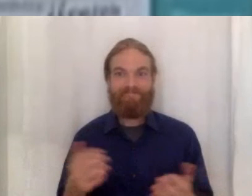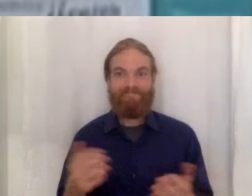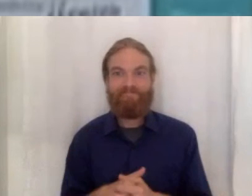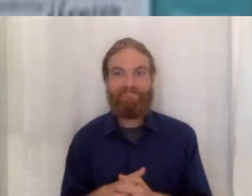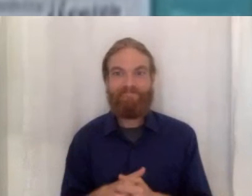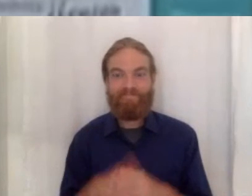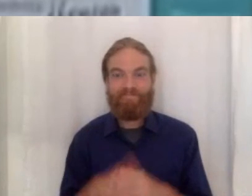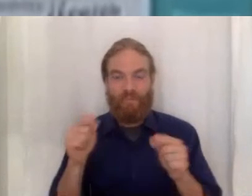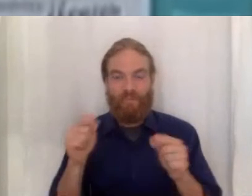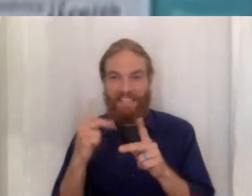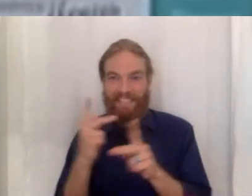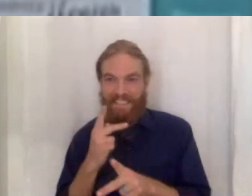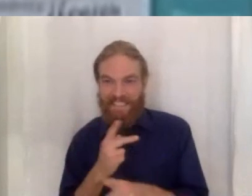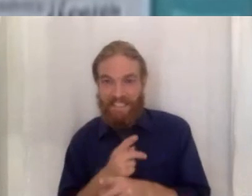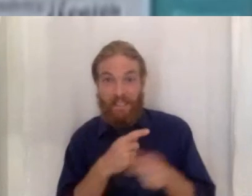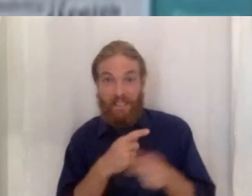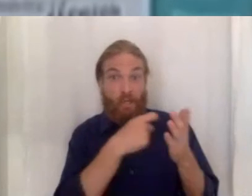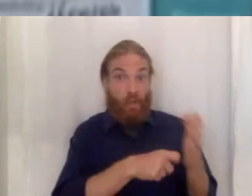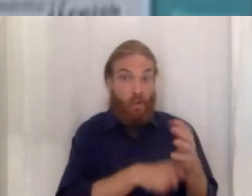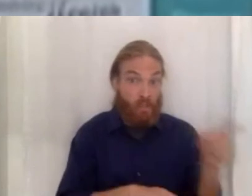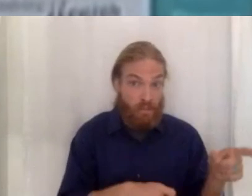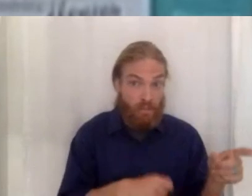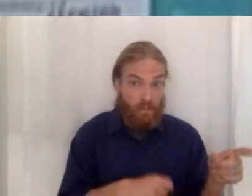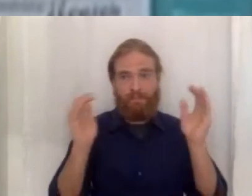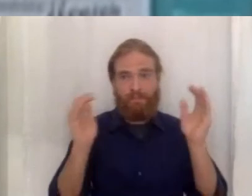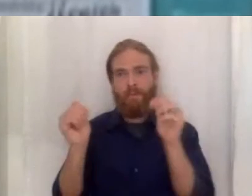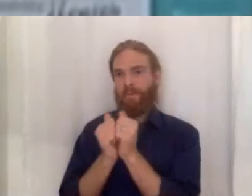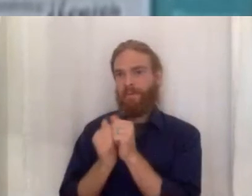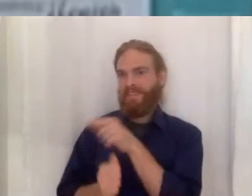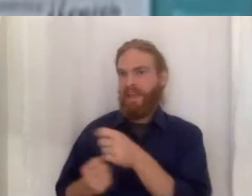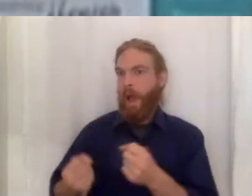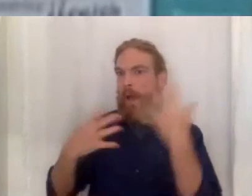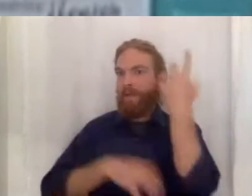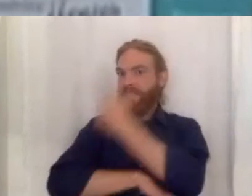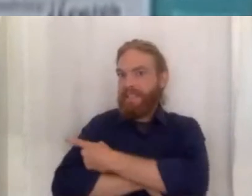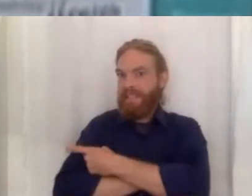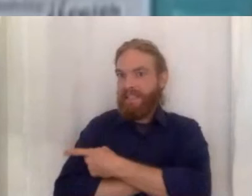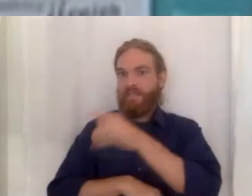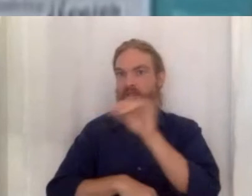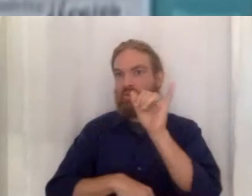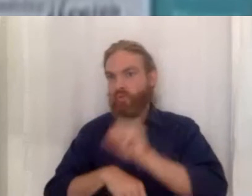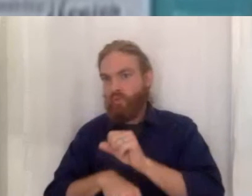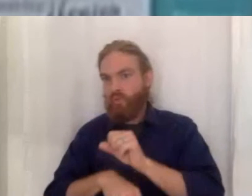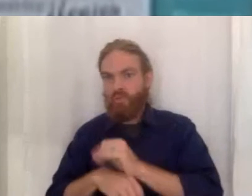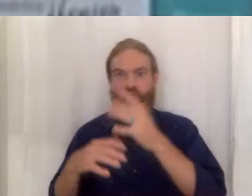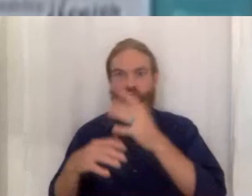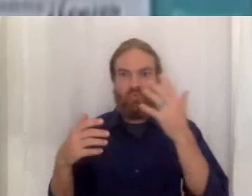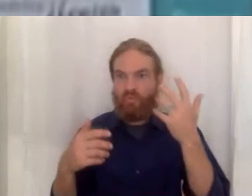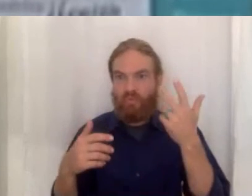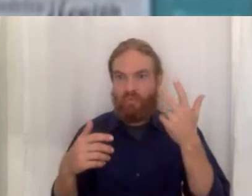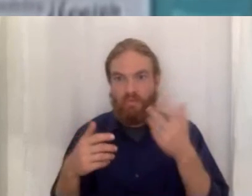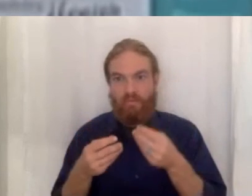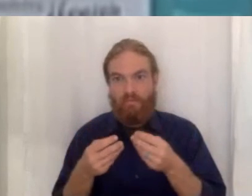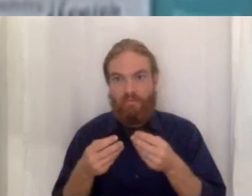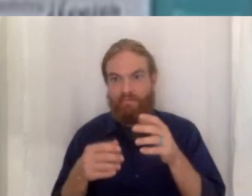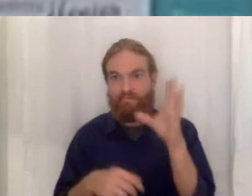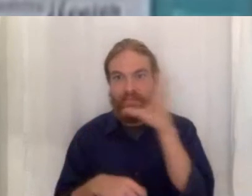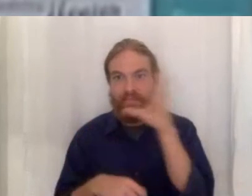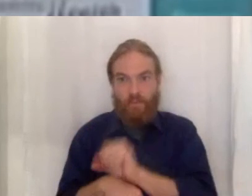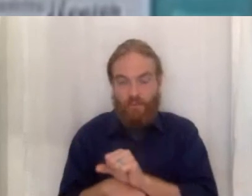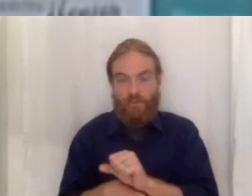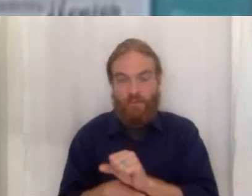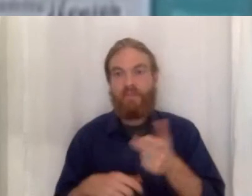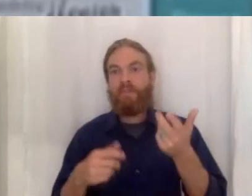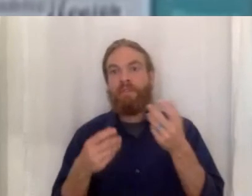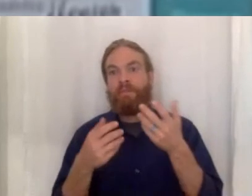of work, years of life lost, and some of these other abstractions that we make as we look at treatments